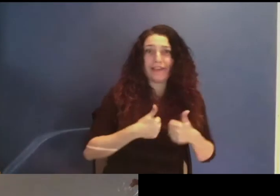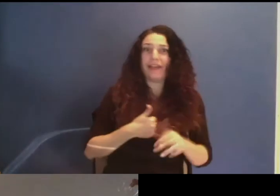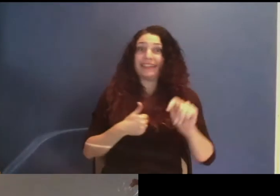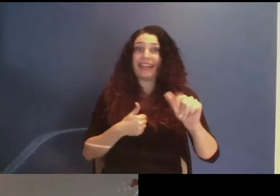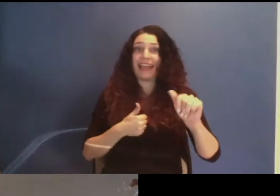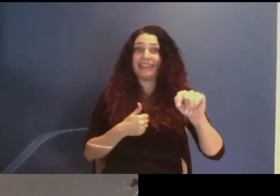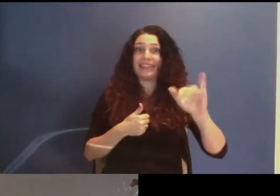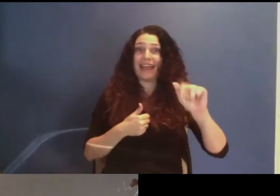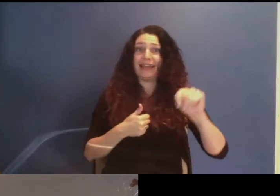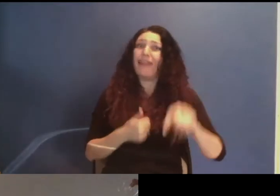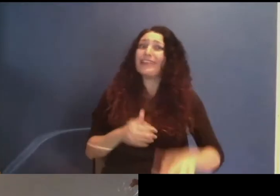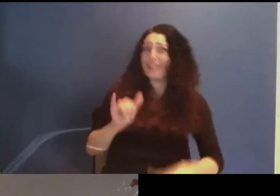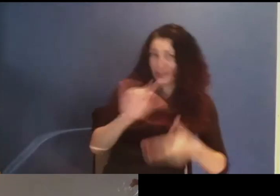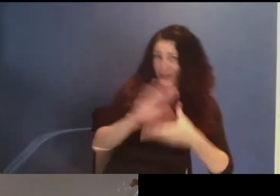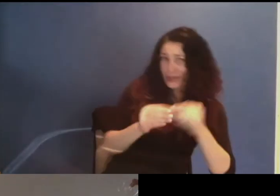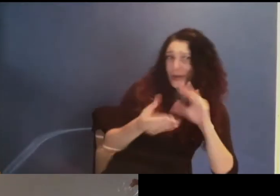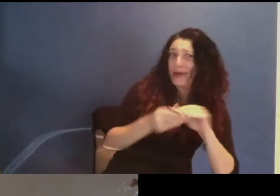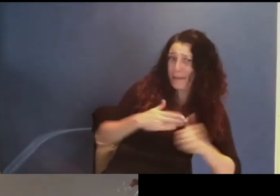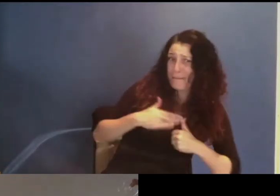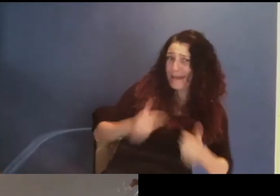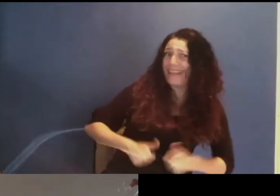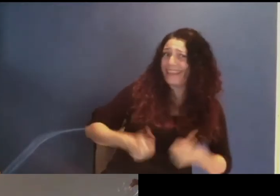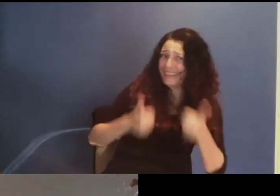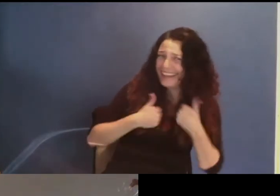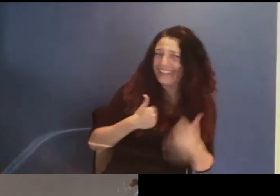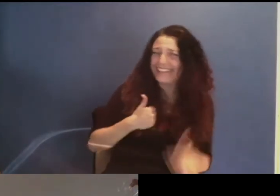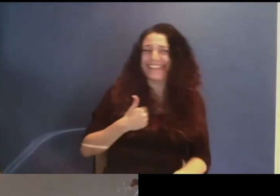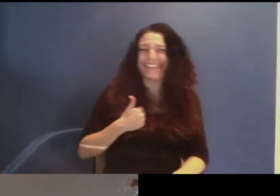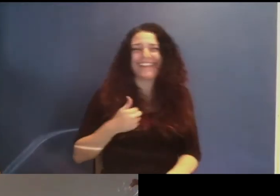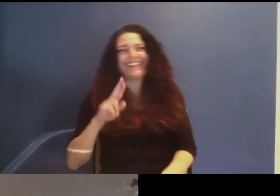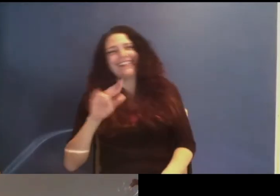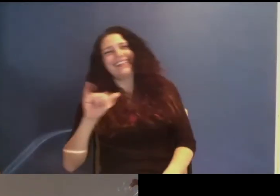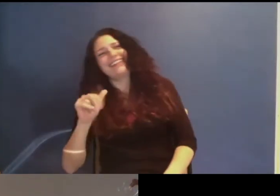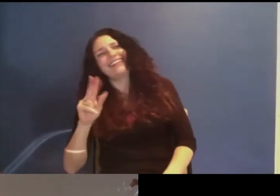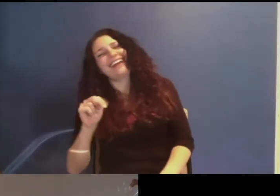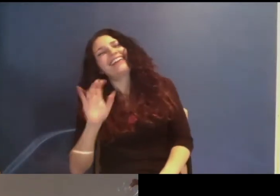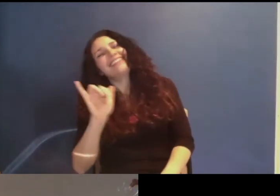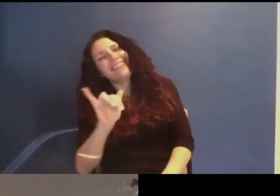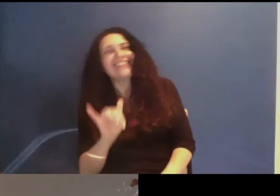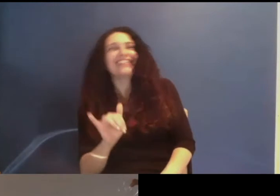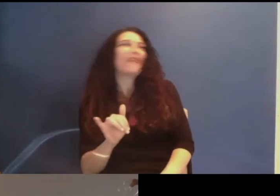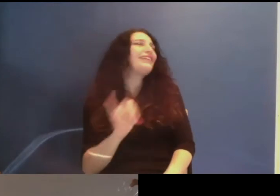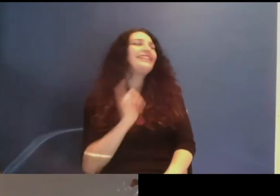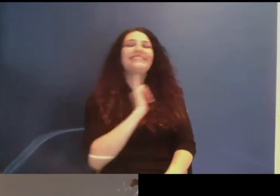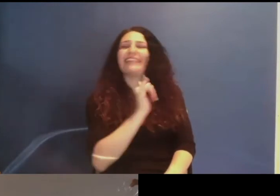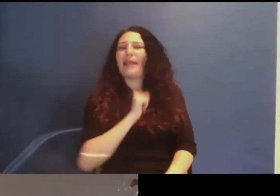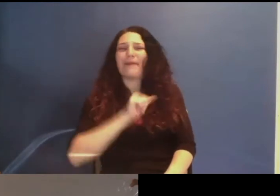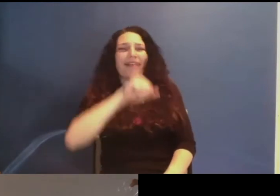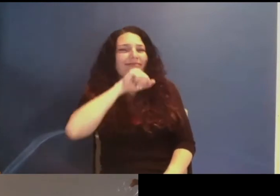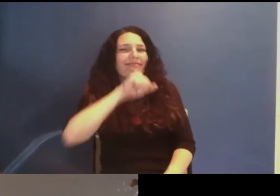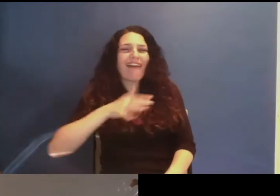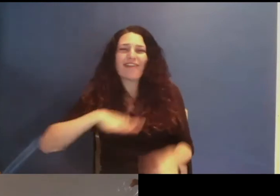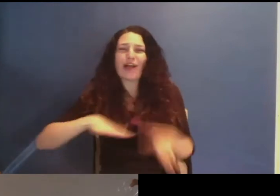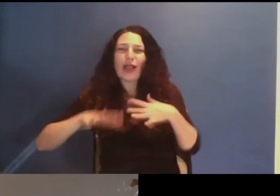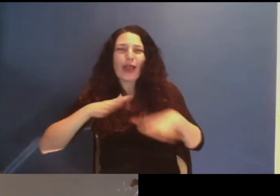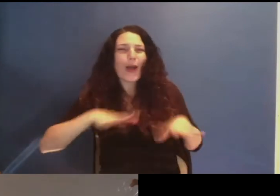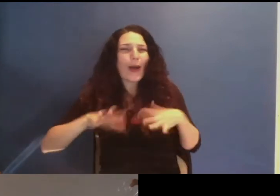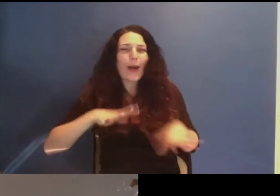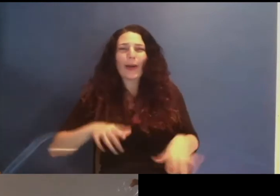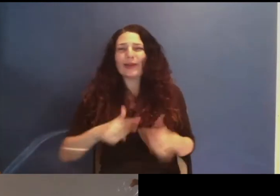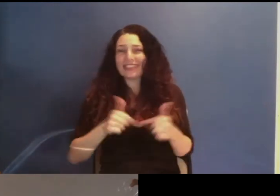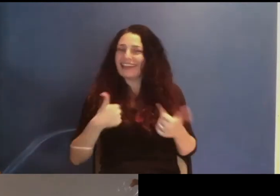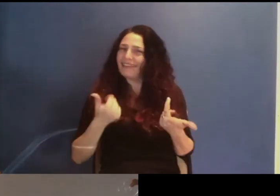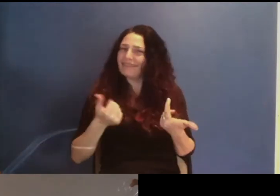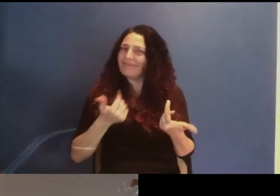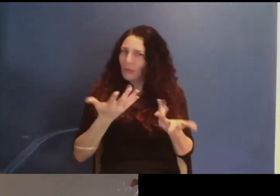like I like love clothes and I like love like looking good or whatever. Like, but I'm like, part of me is like, I